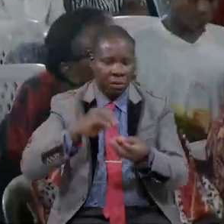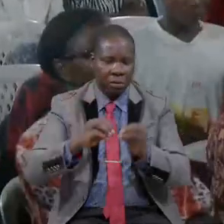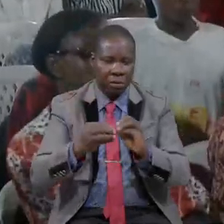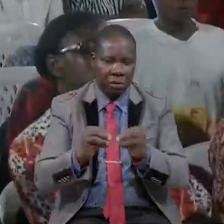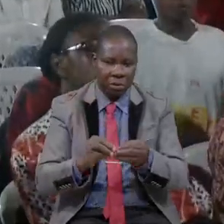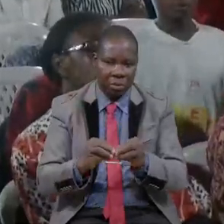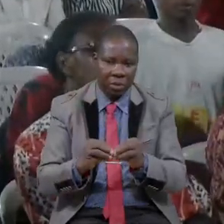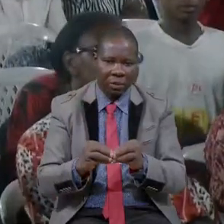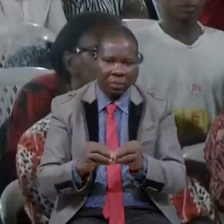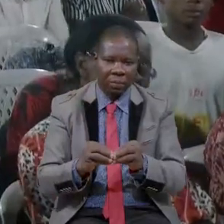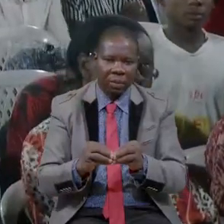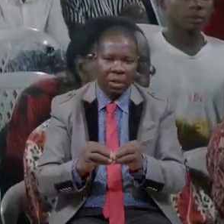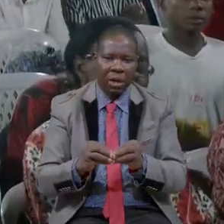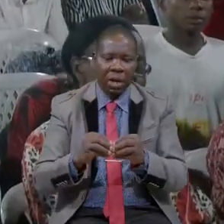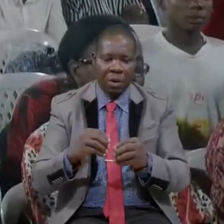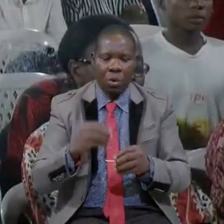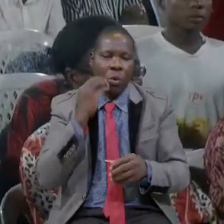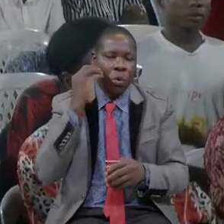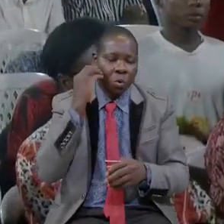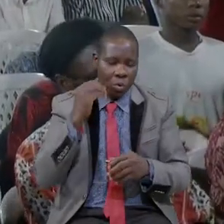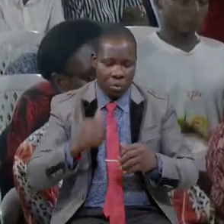WhatsApp to